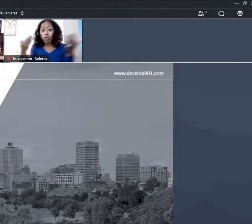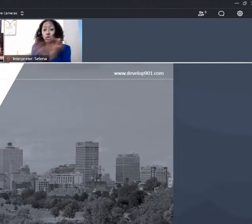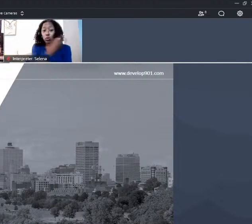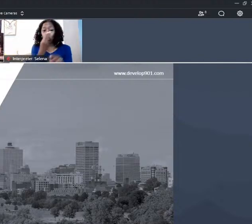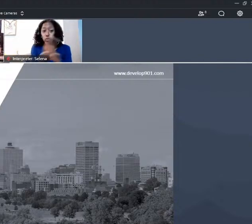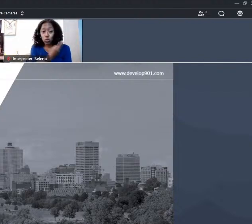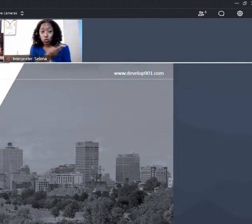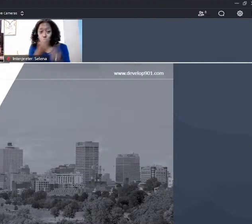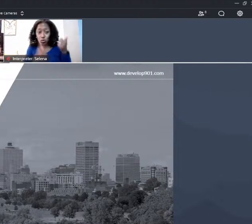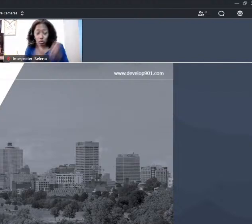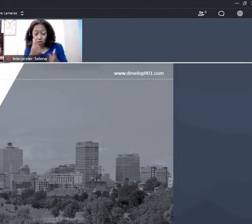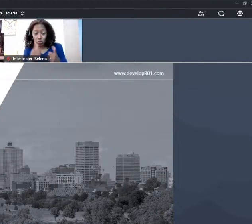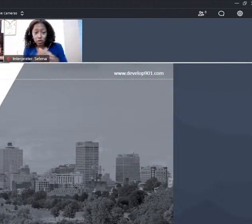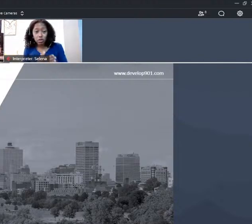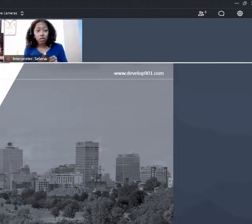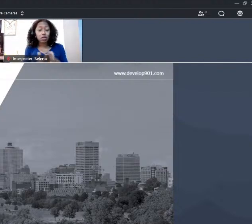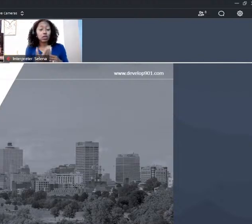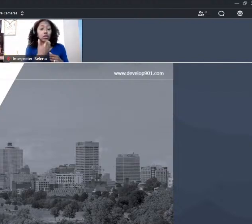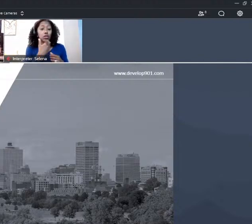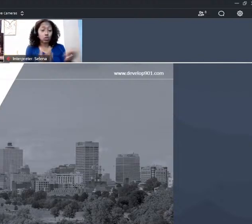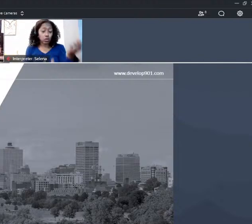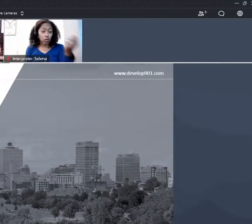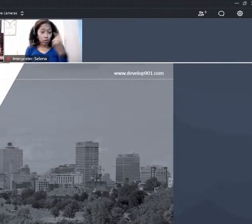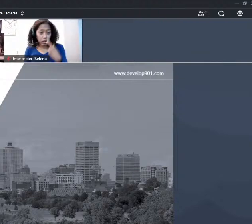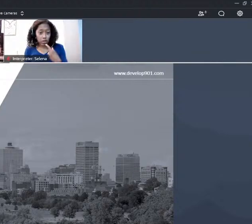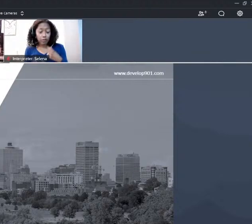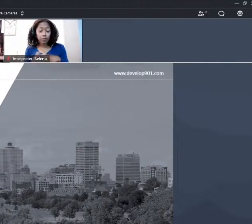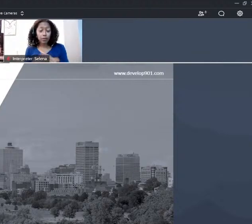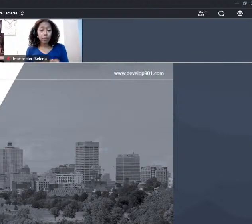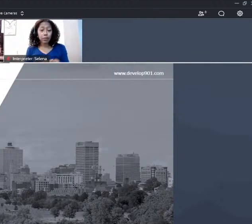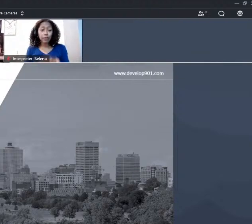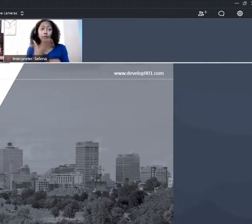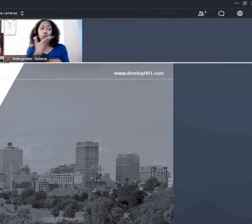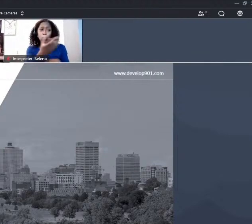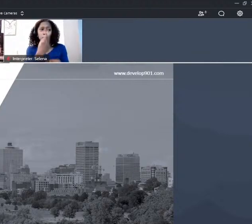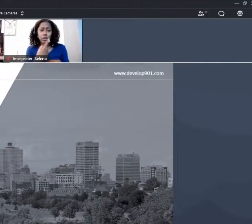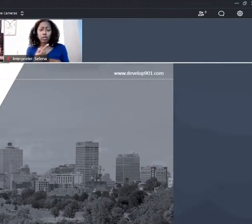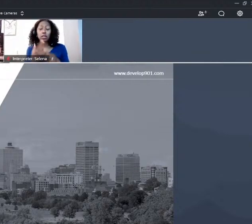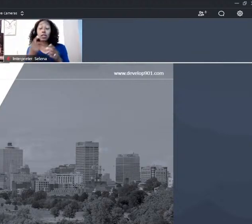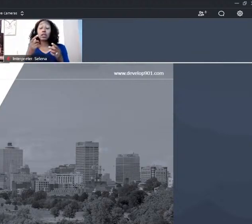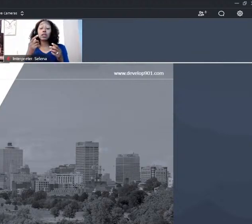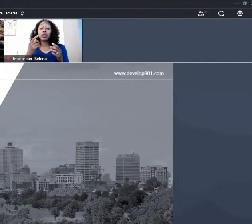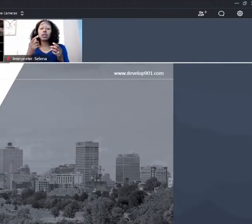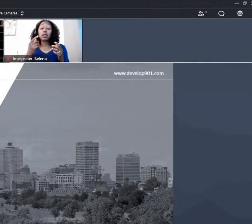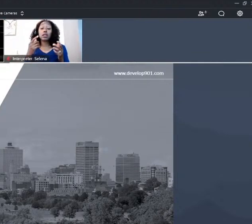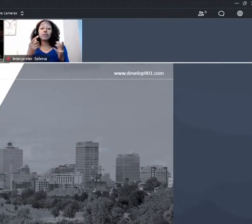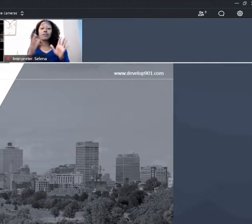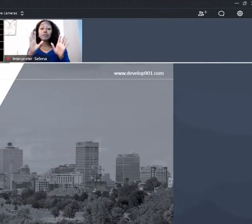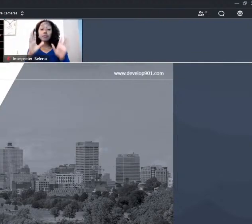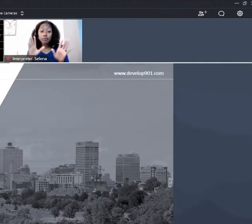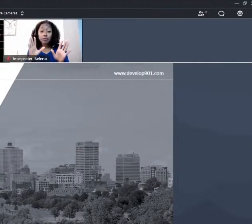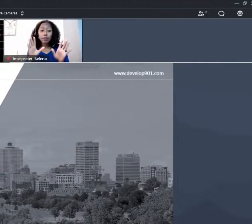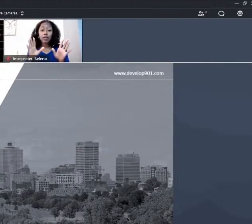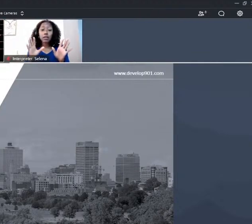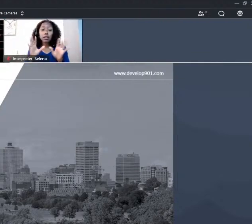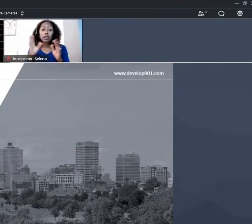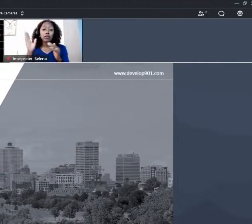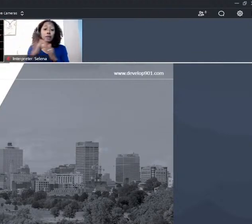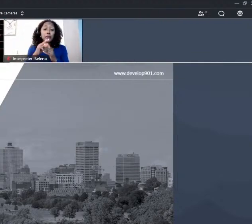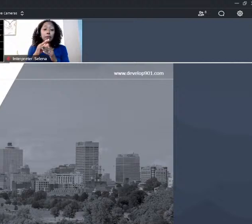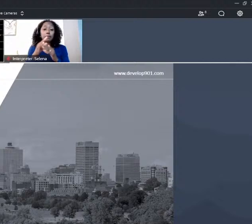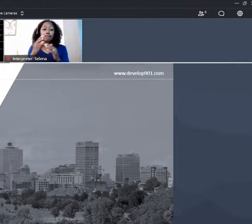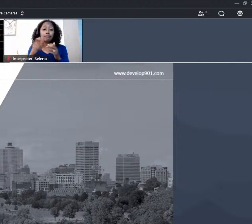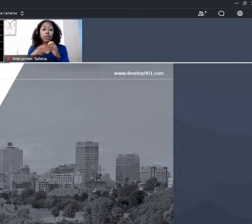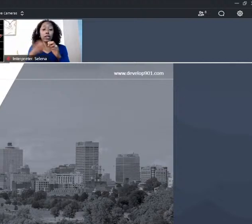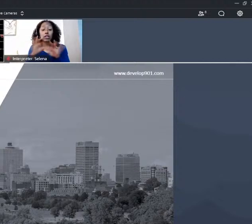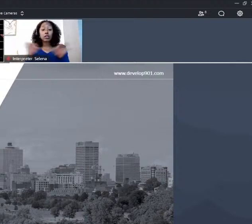big question, Josh Whitehead with the Division of Planning and Development, the big issue would be notice and whether the